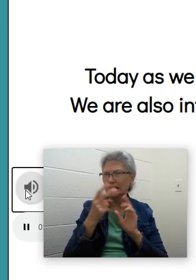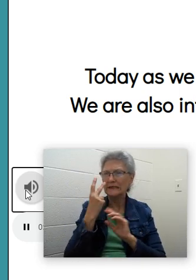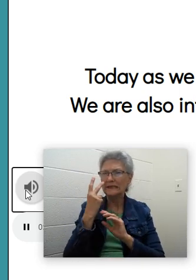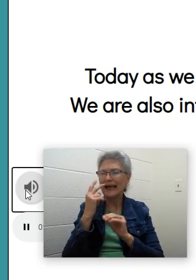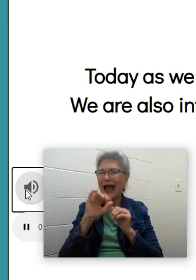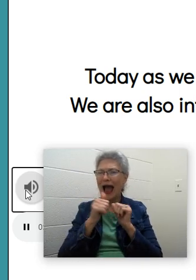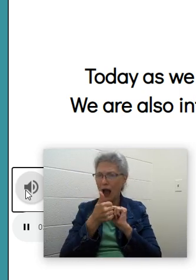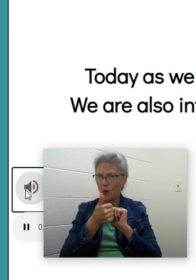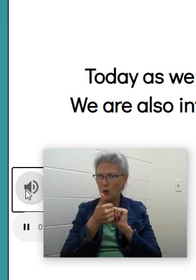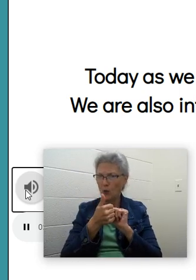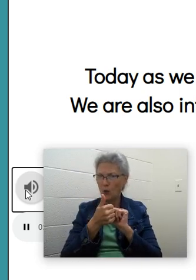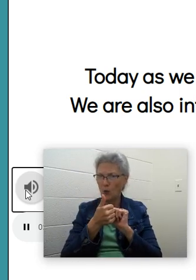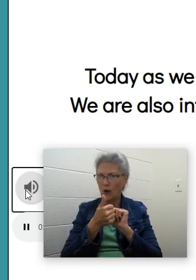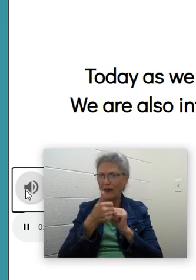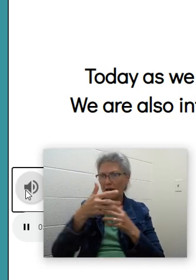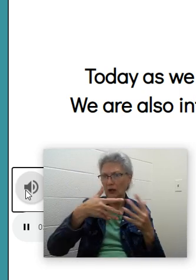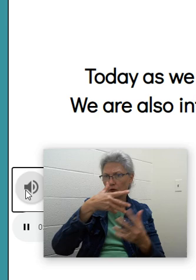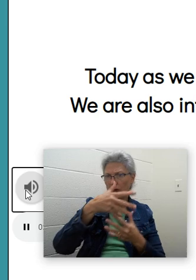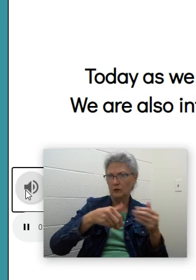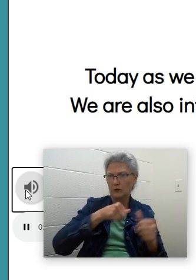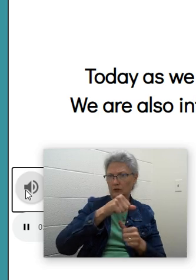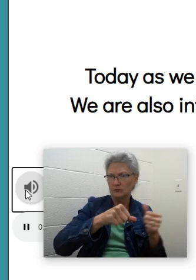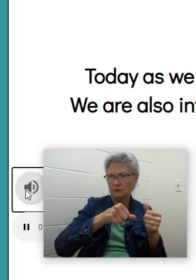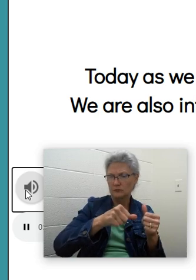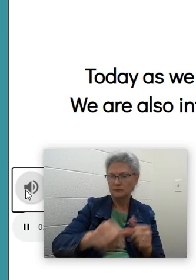how they interact with each other.